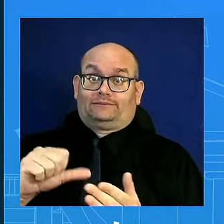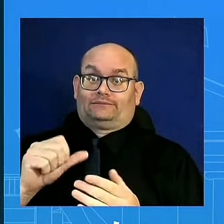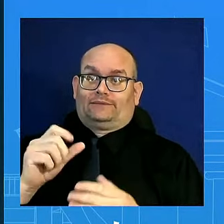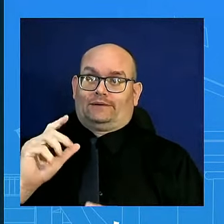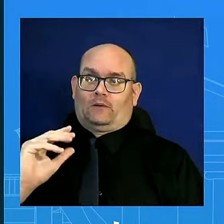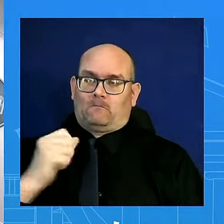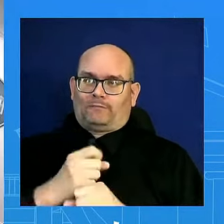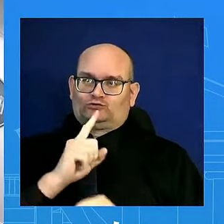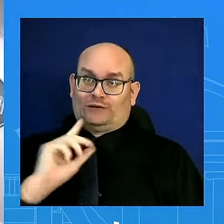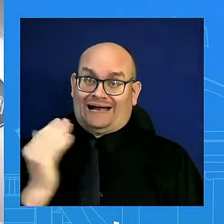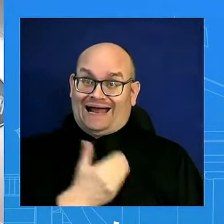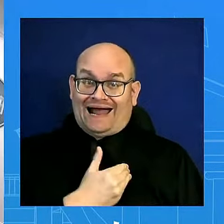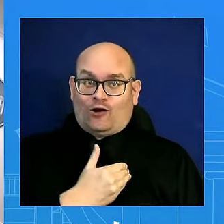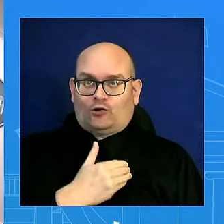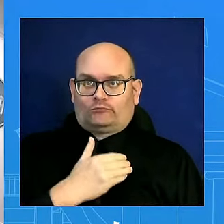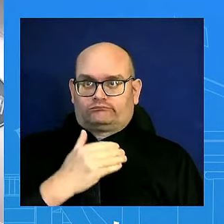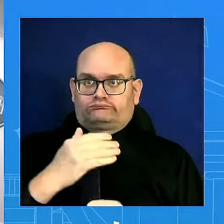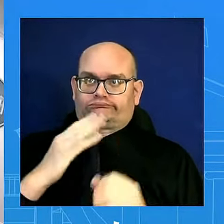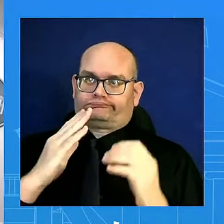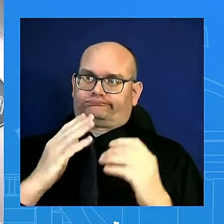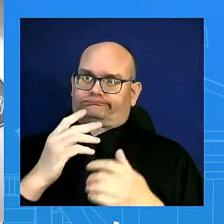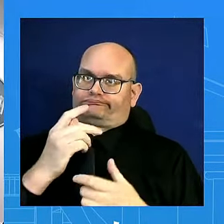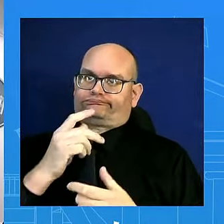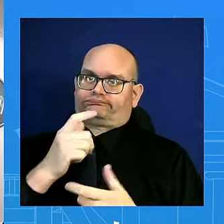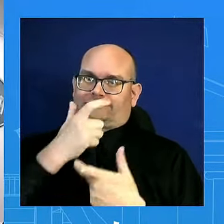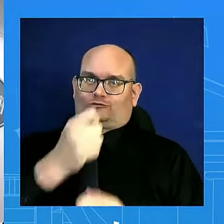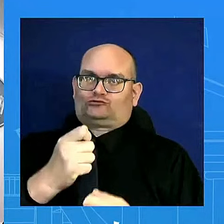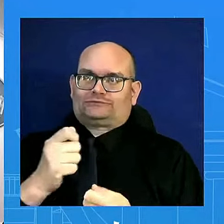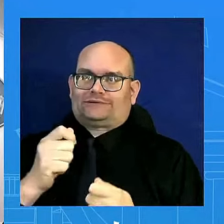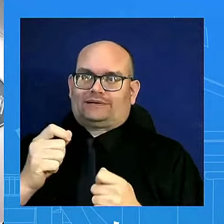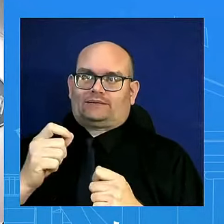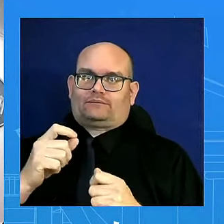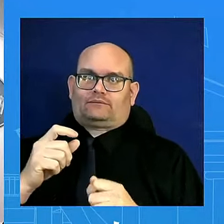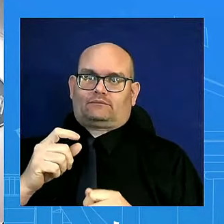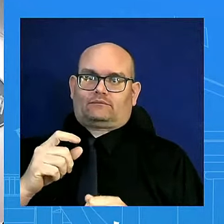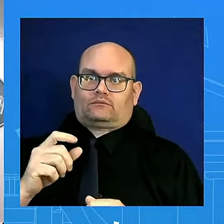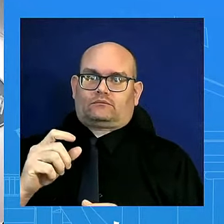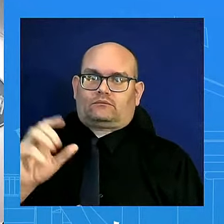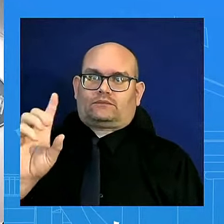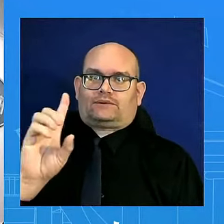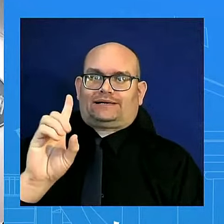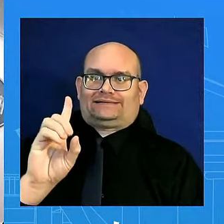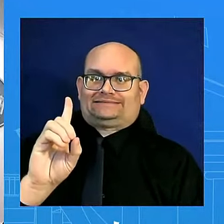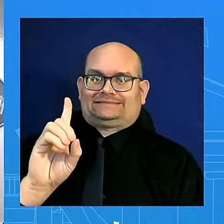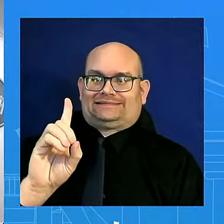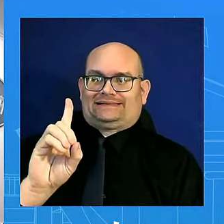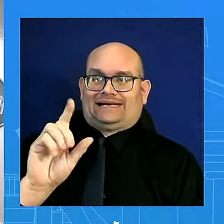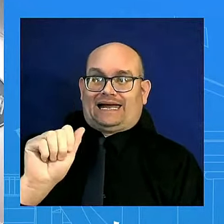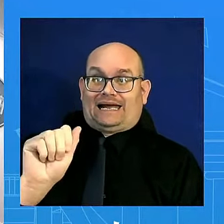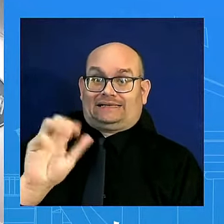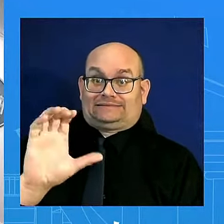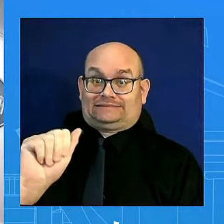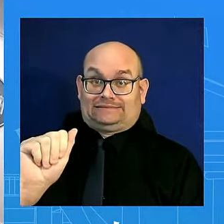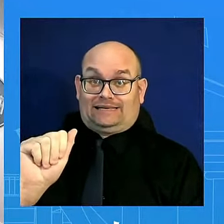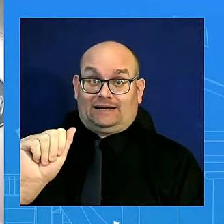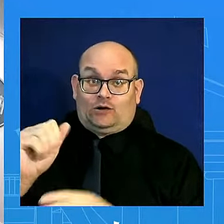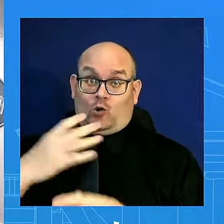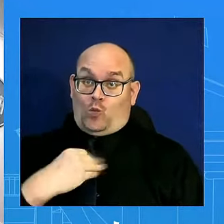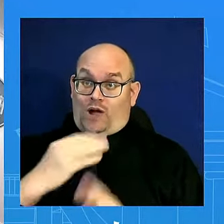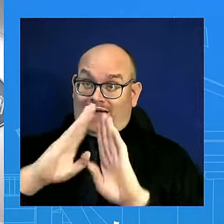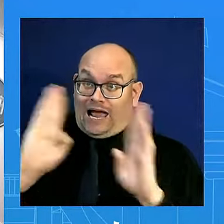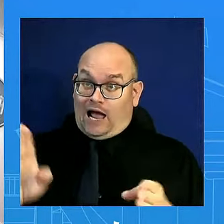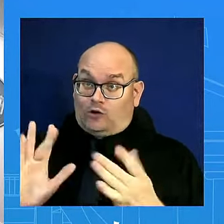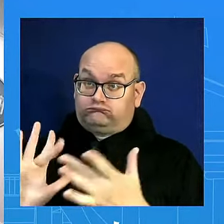Okay, then quickly on Bangladesh, concerning events in Dhaka, has the White House reached out to parties in Dhaka, and what would you like to see happen